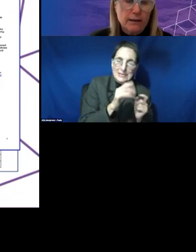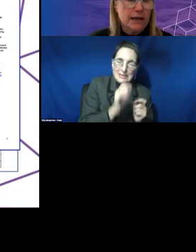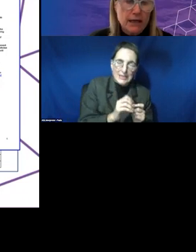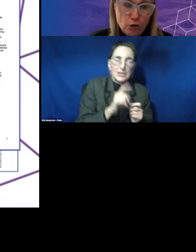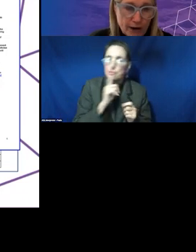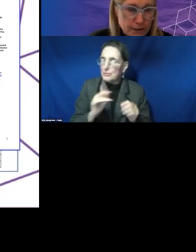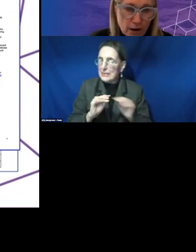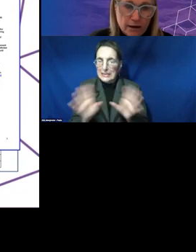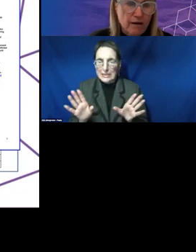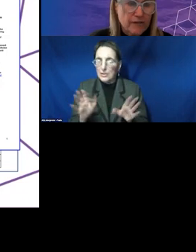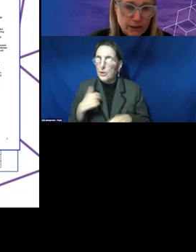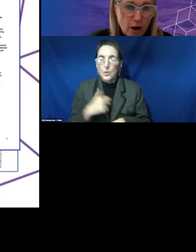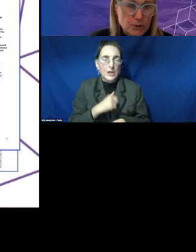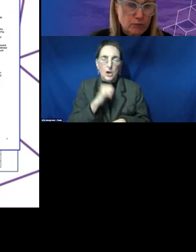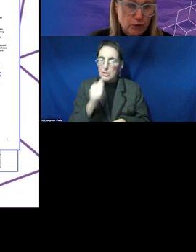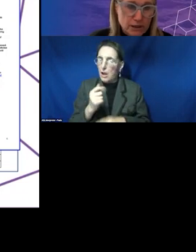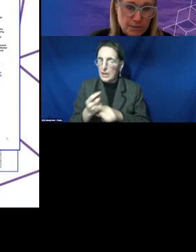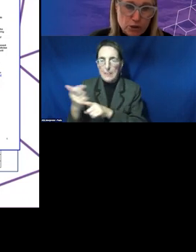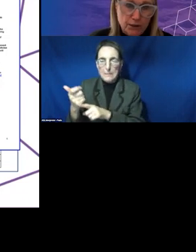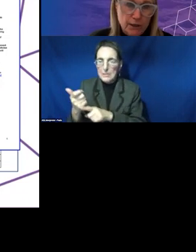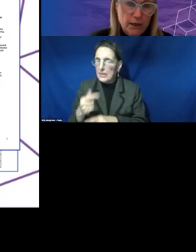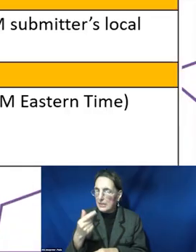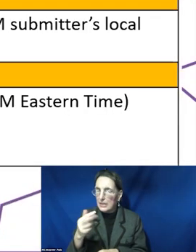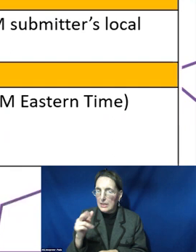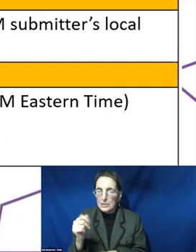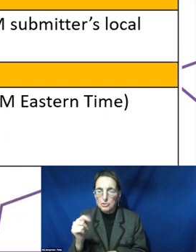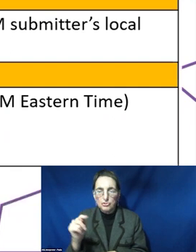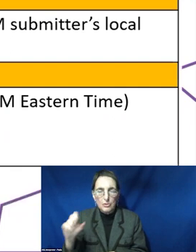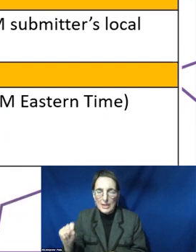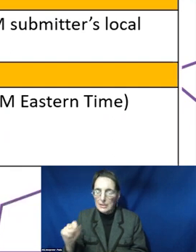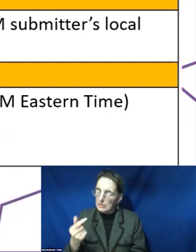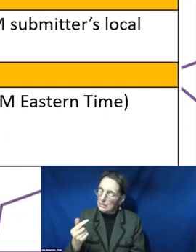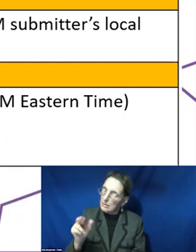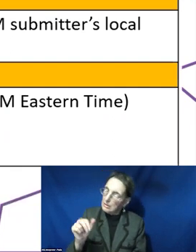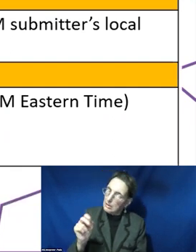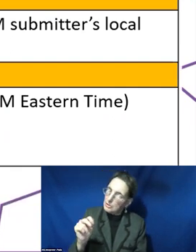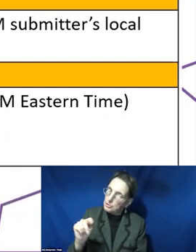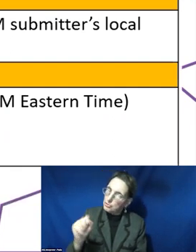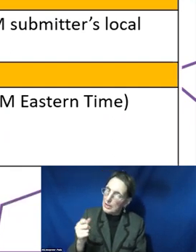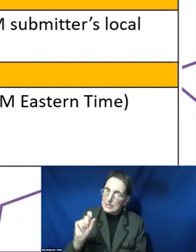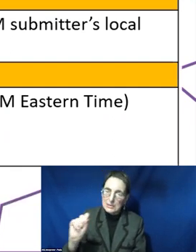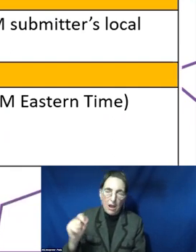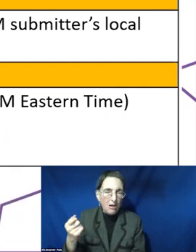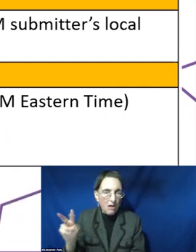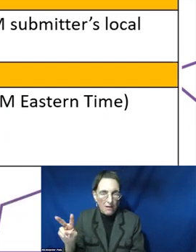not eliminating grants.gov as an option for submission. So here are